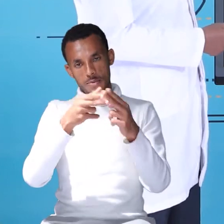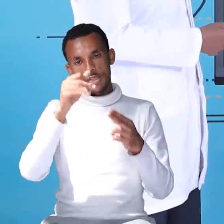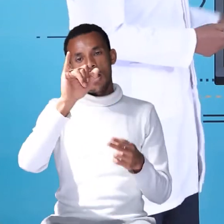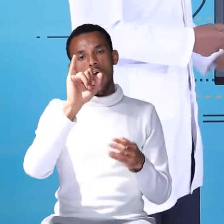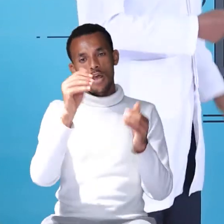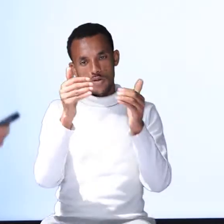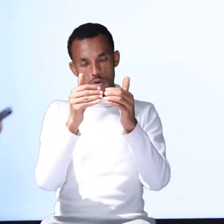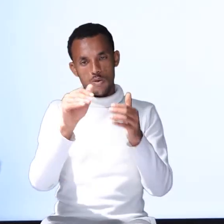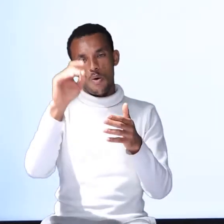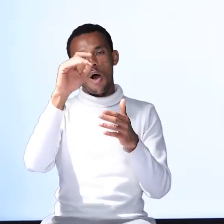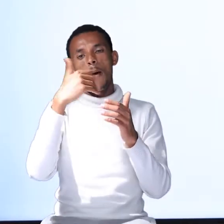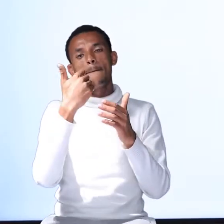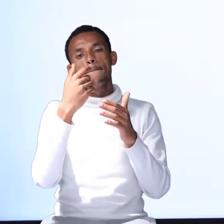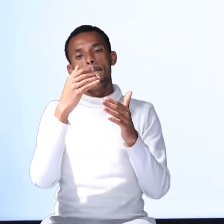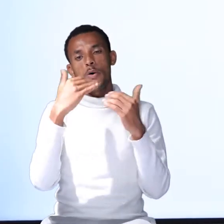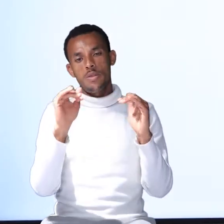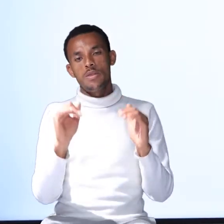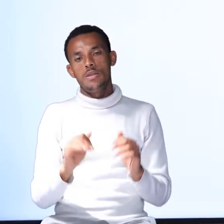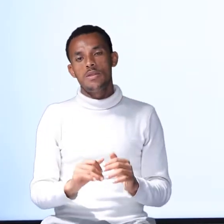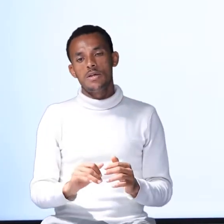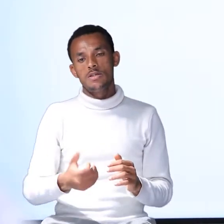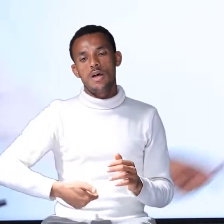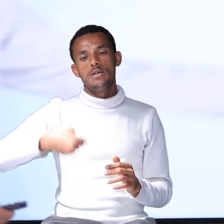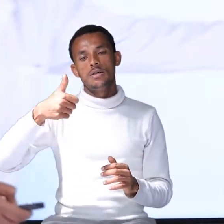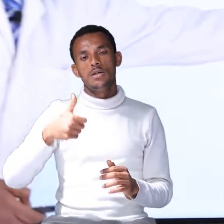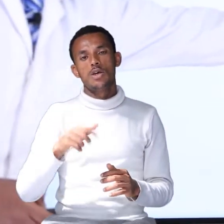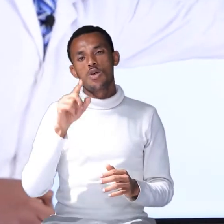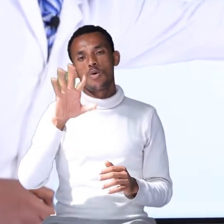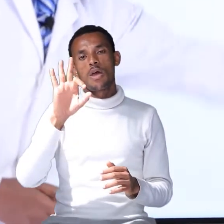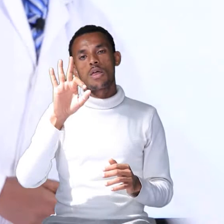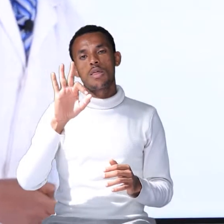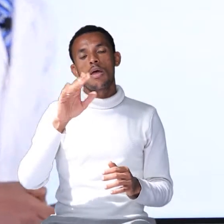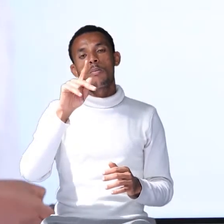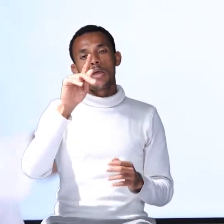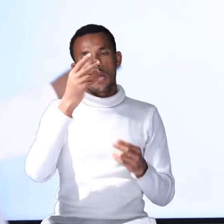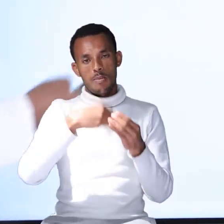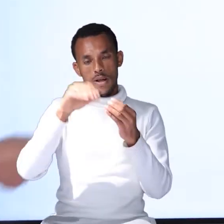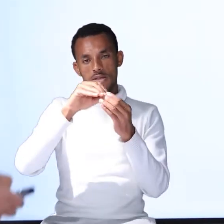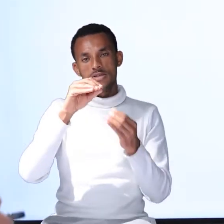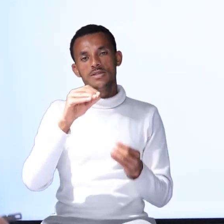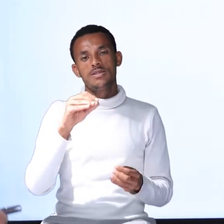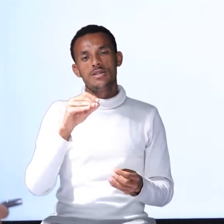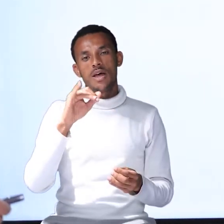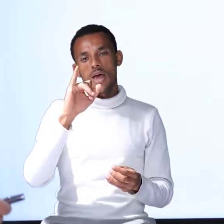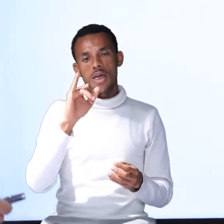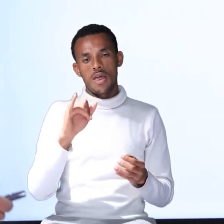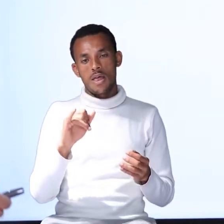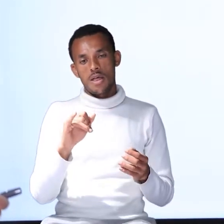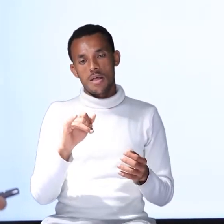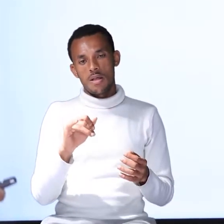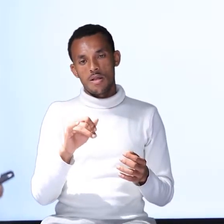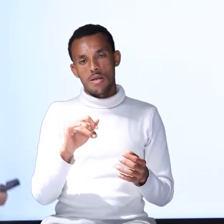amount, future value for that one. The other, you have P plus PRT. We have a common factor